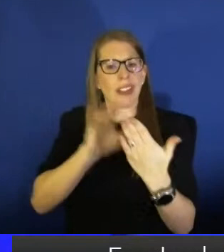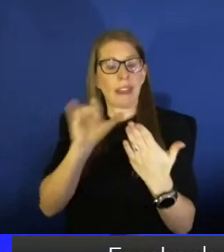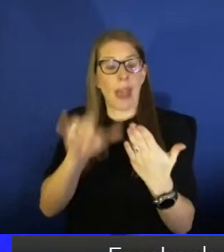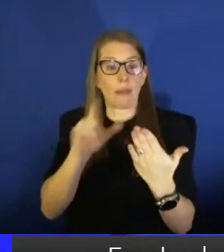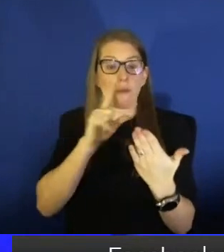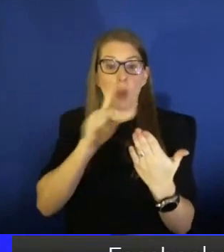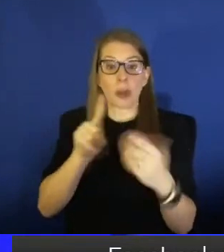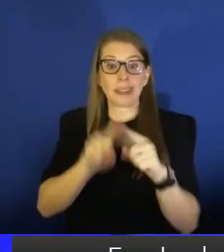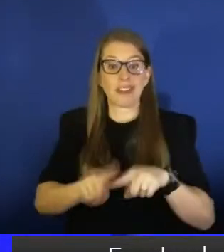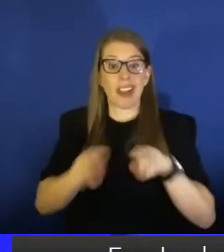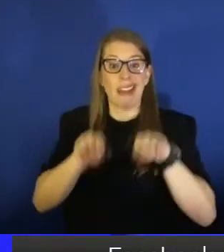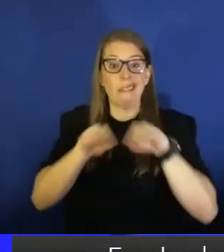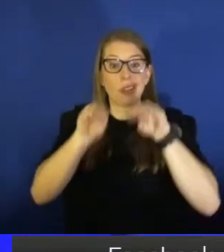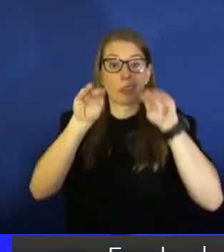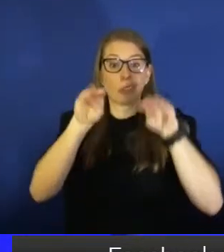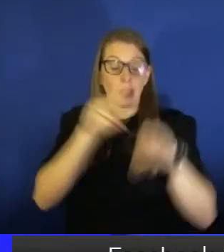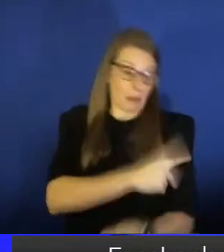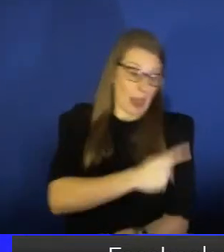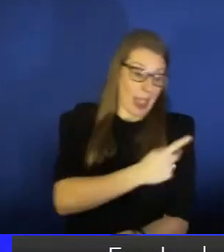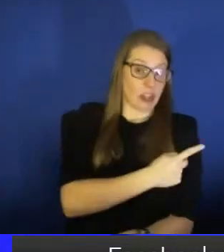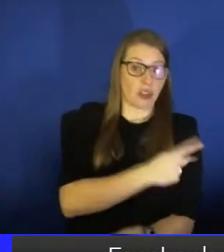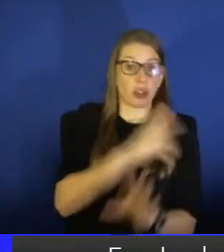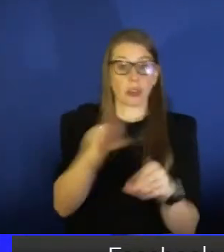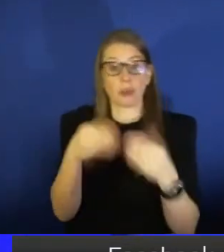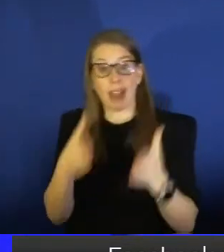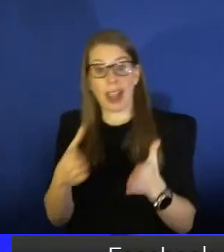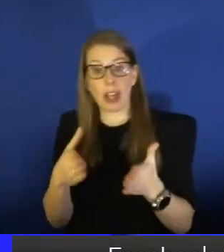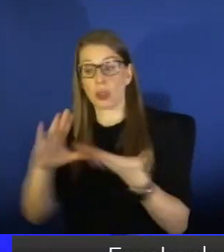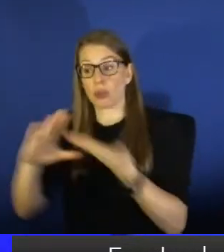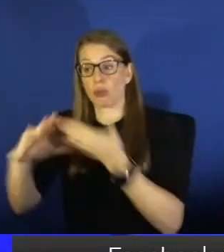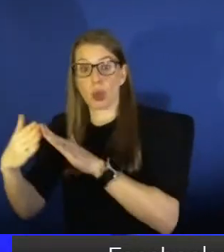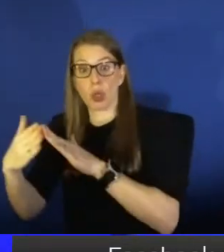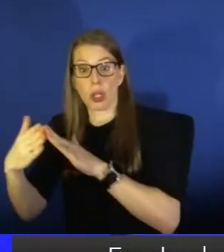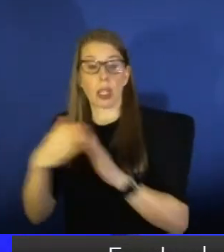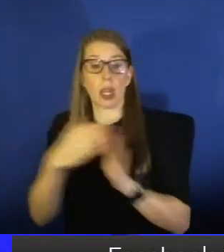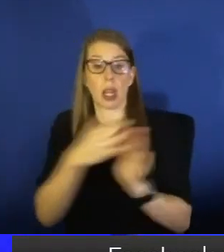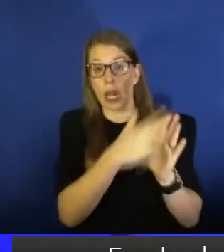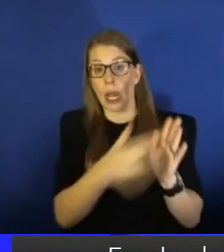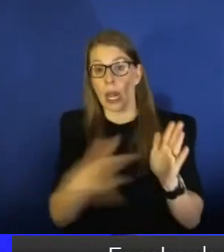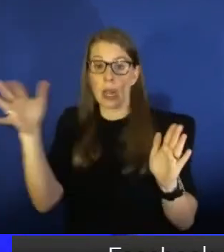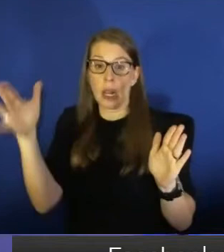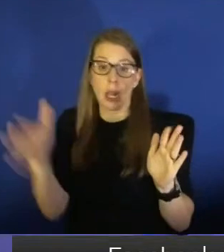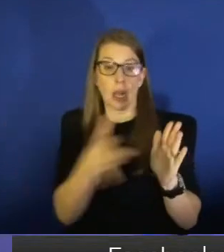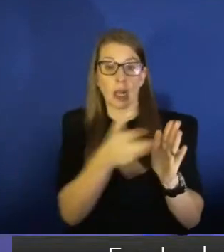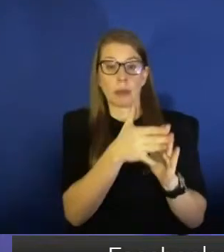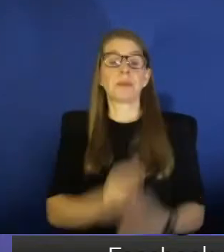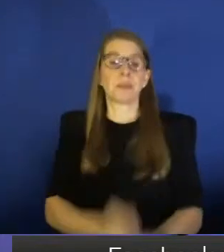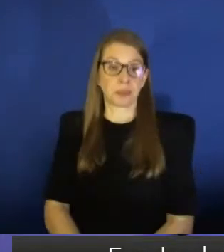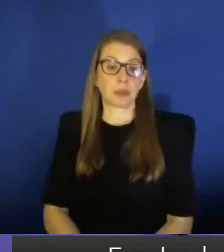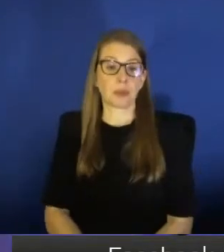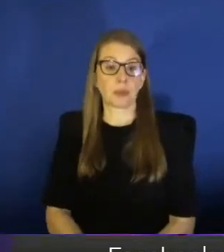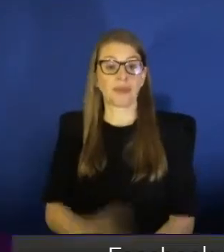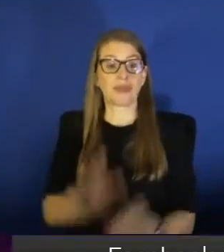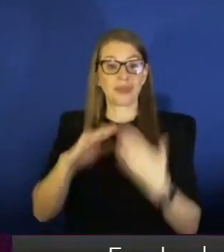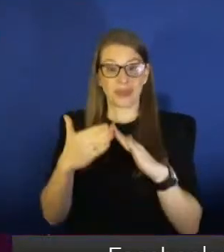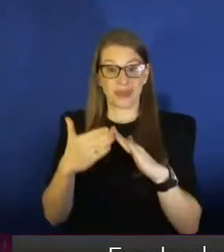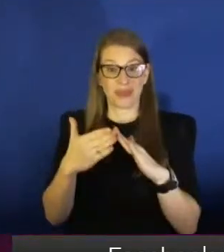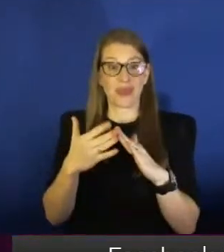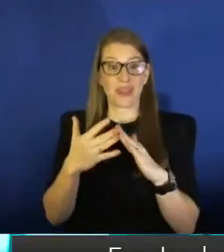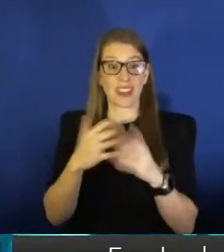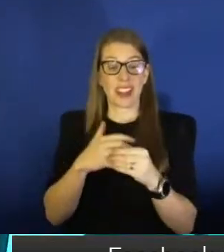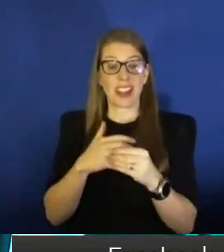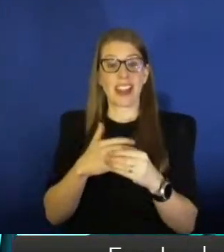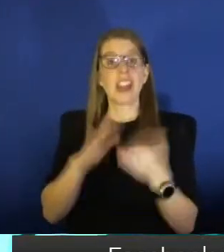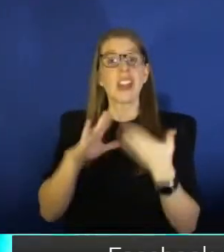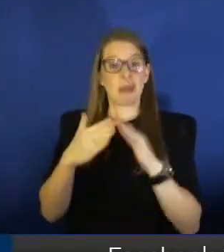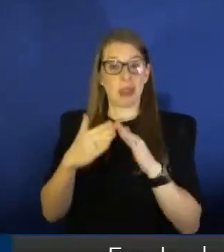the patients to the providers to the community to other rural stakeholders. And speaking of our community, I do want to give our community a chance